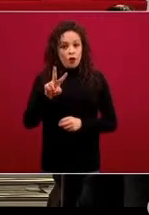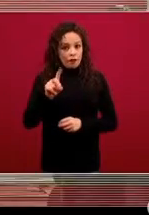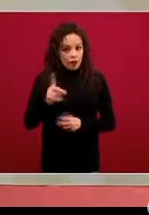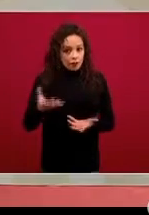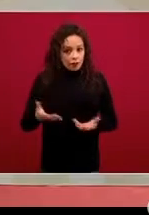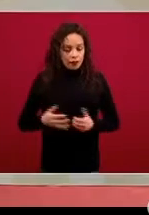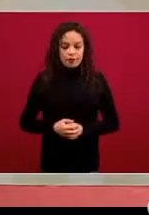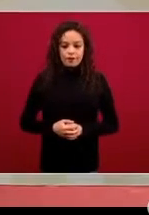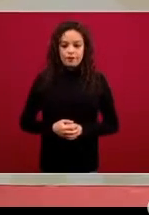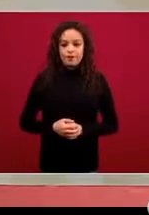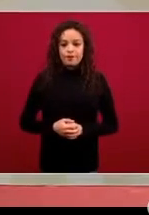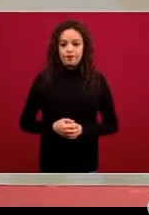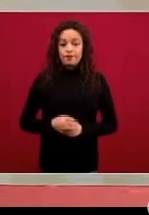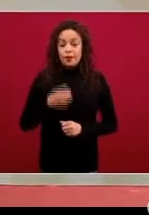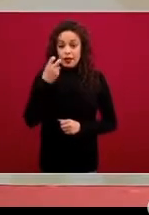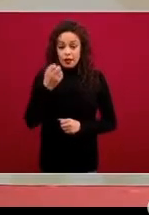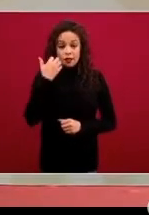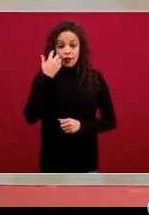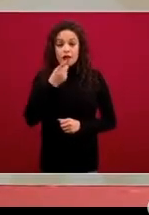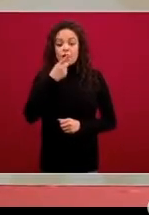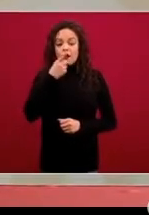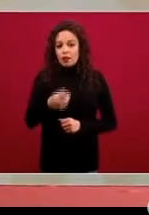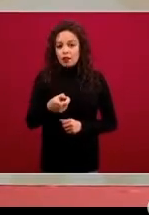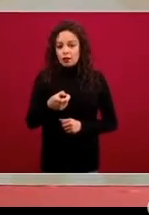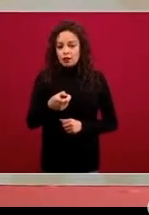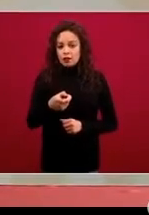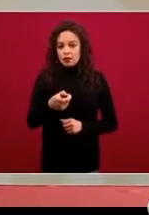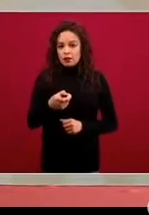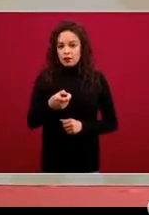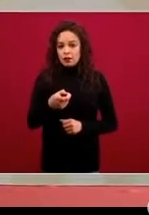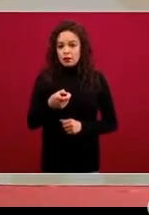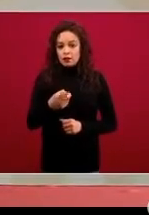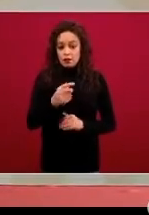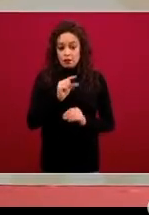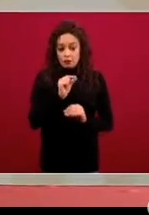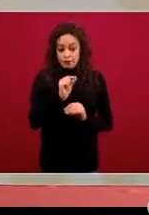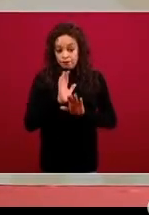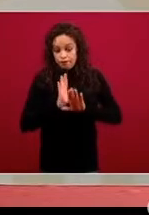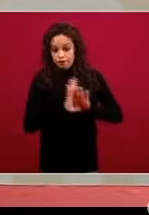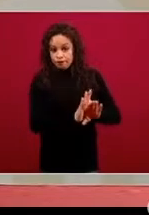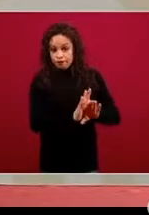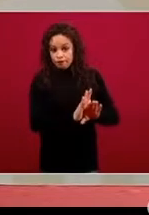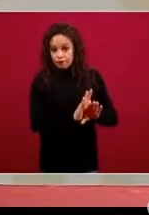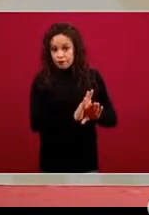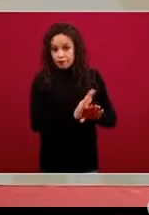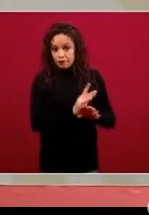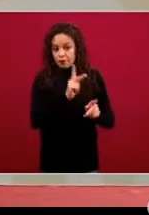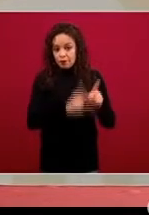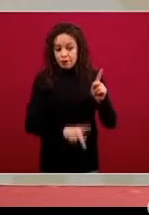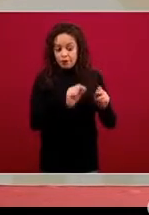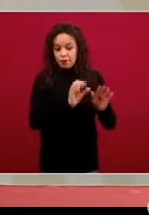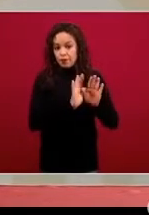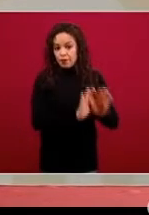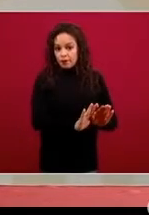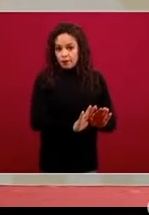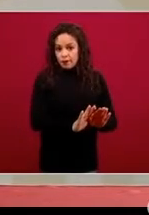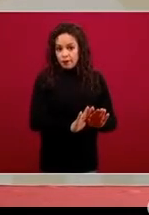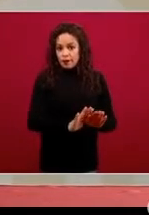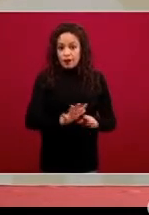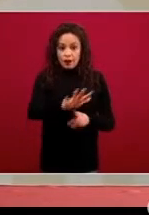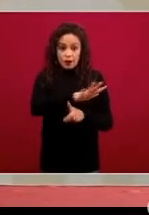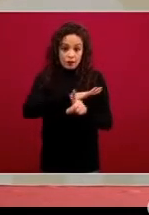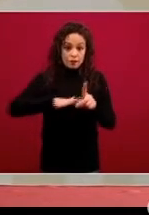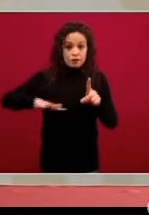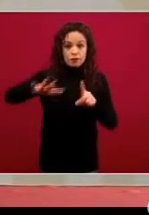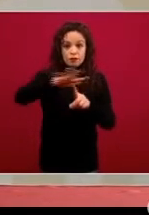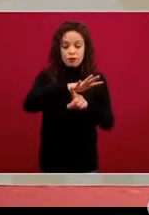stopping that monitoring, we're stopping that surveillance. It doesn't mean that. It doesn't mean that we're